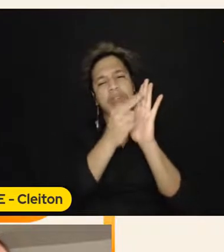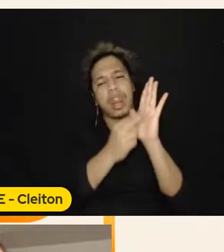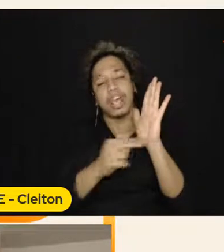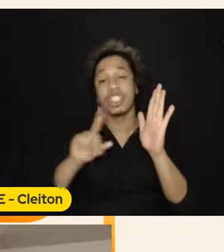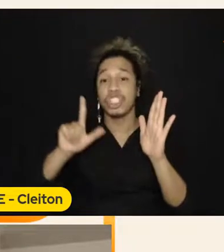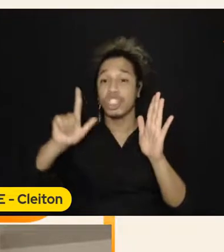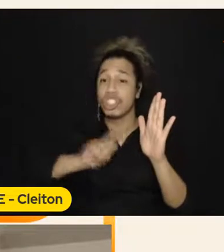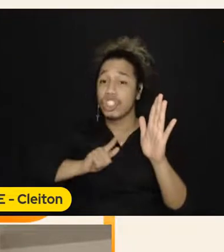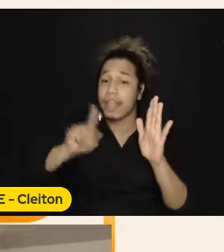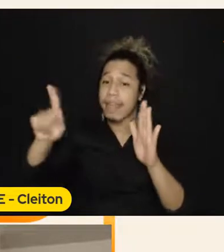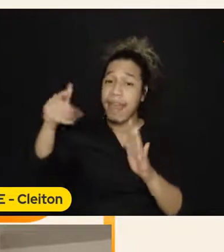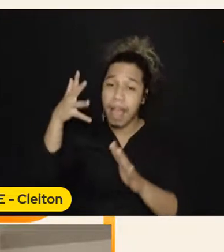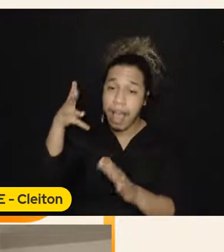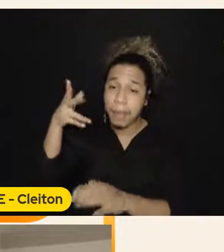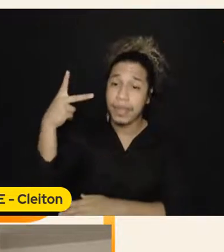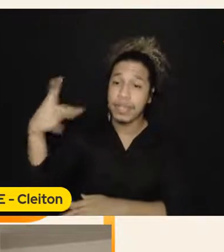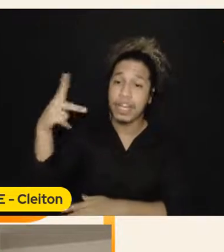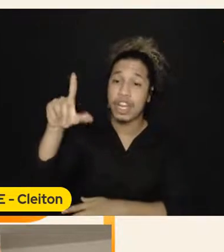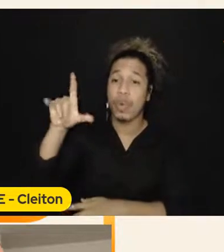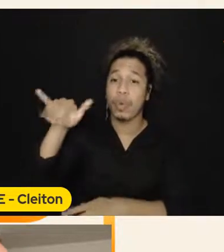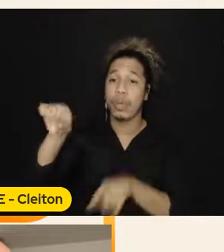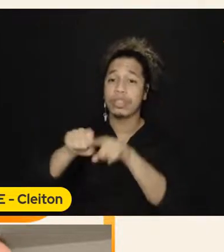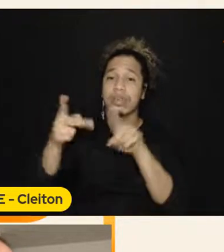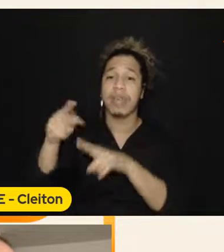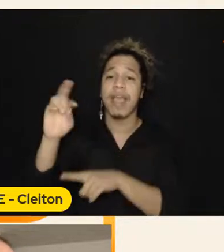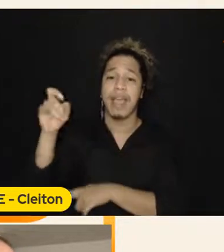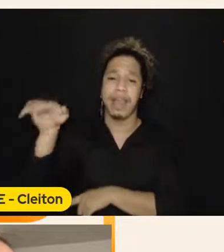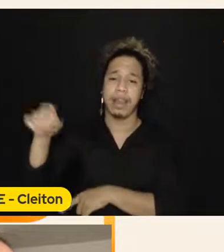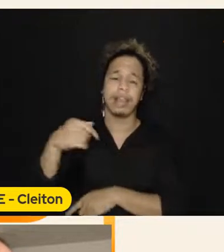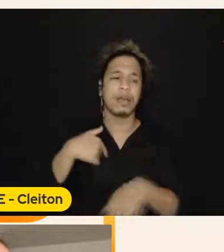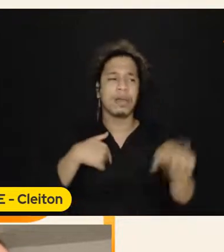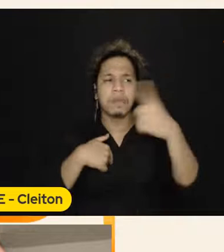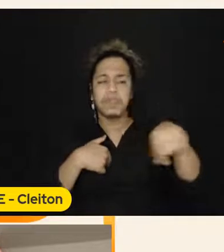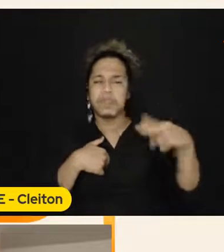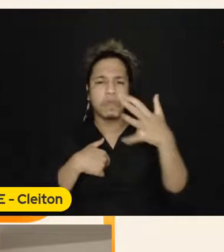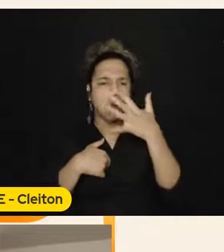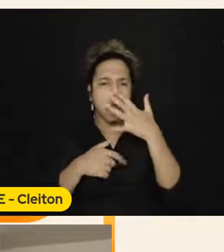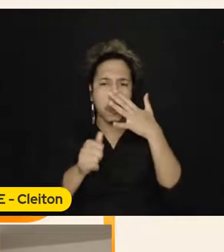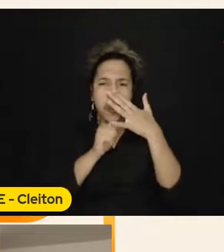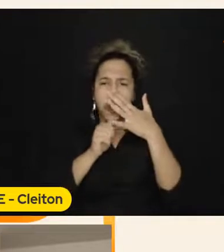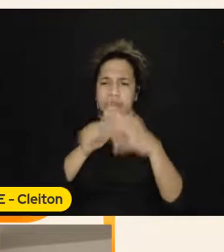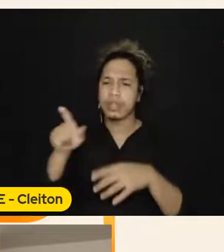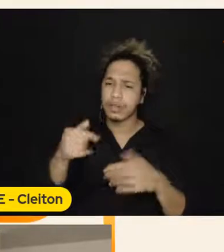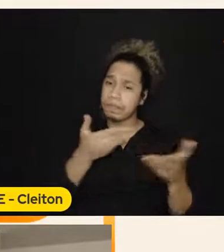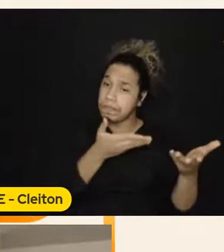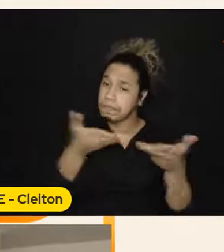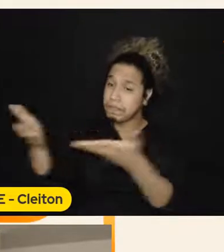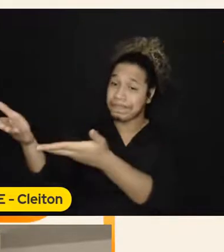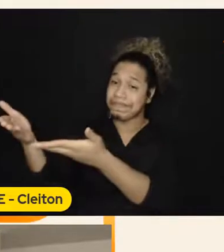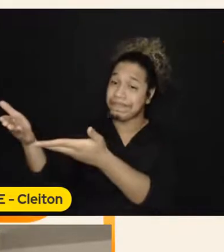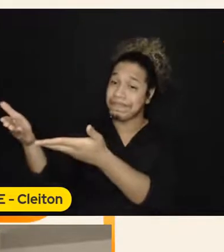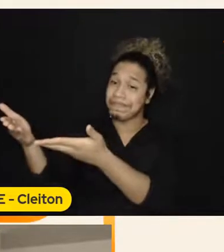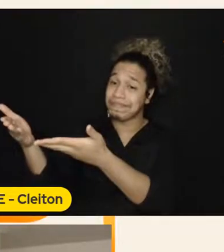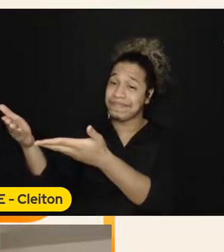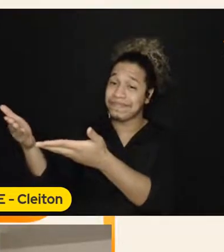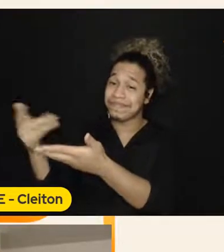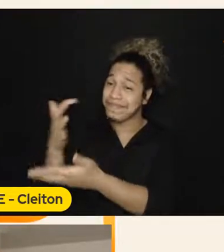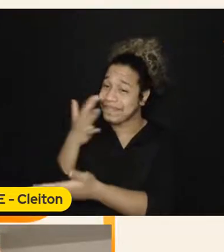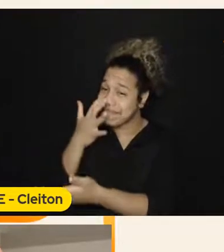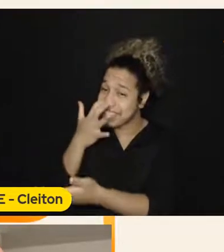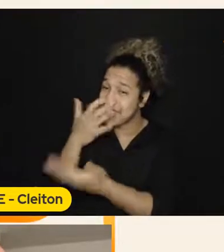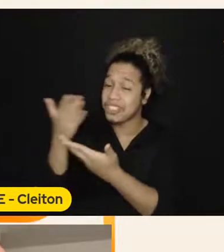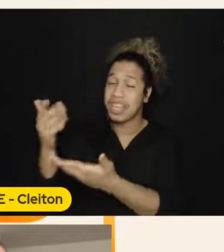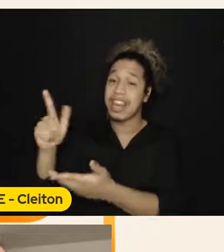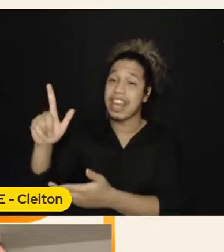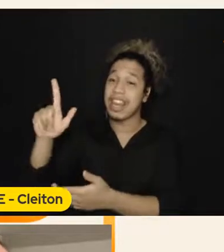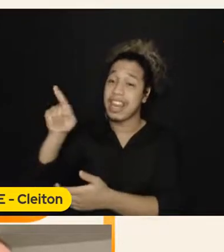platforms as well. So sure. If you haven't had the chance to watch, I would ask you to check it out, because the